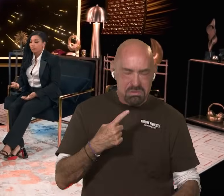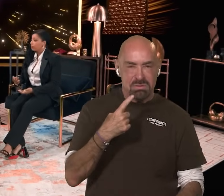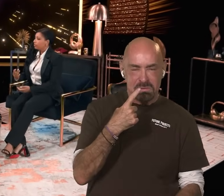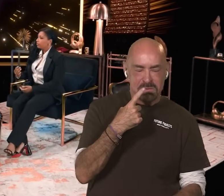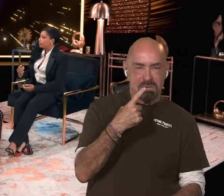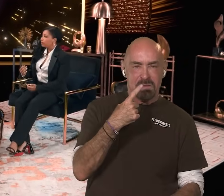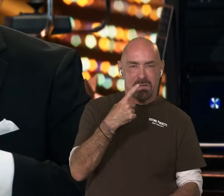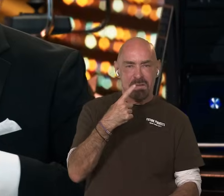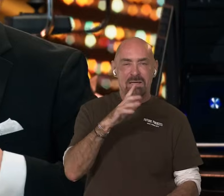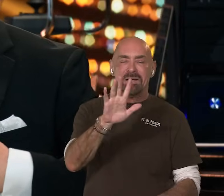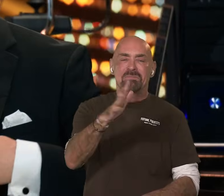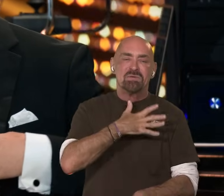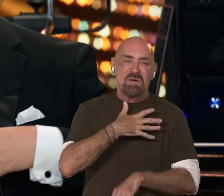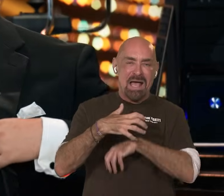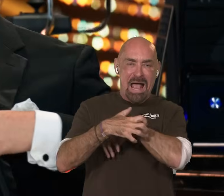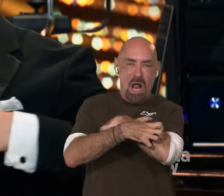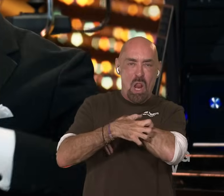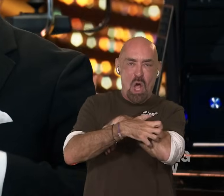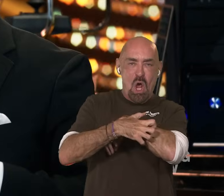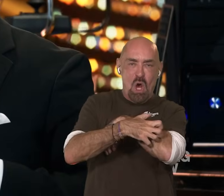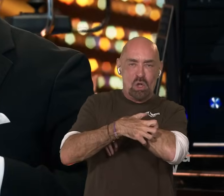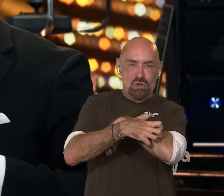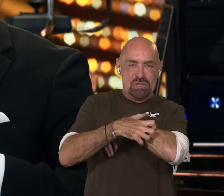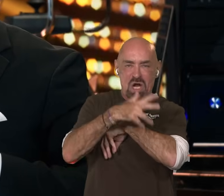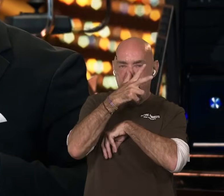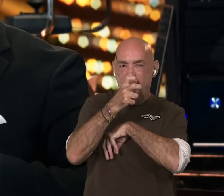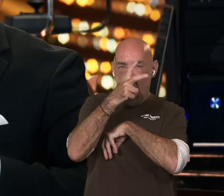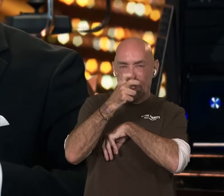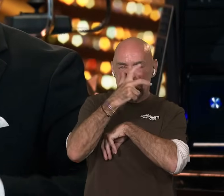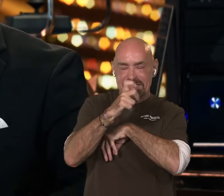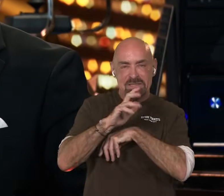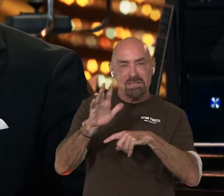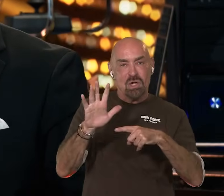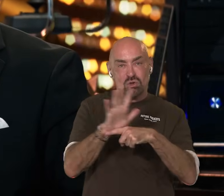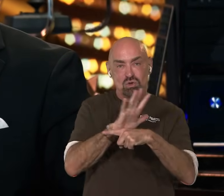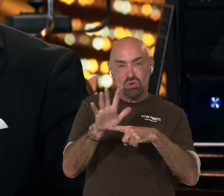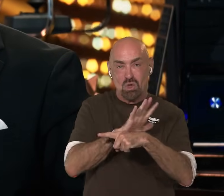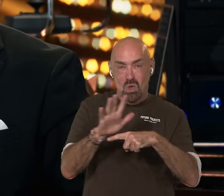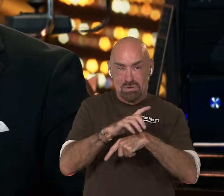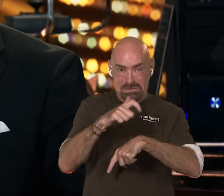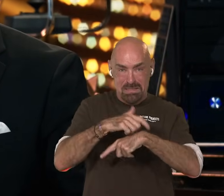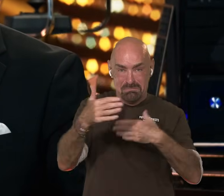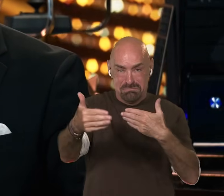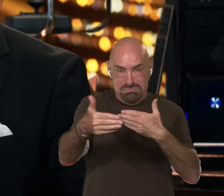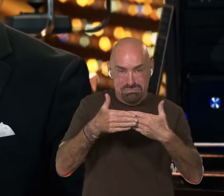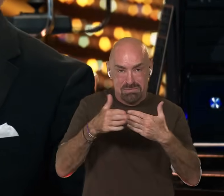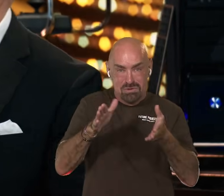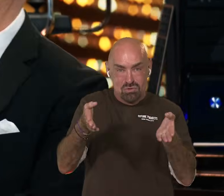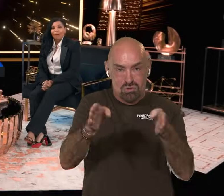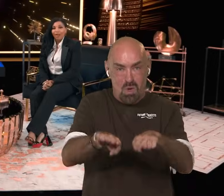time to... Sorry, it turns out I am allergic to shows nearing conclusion.